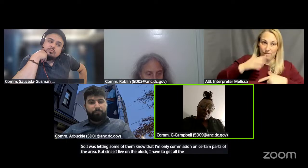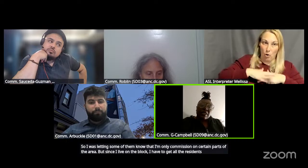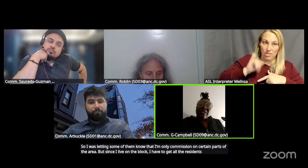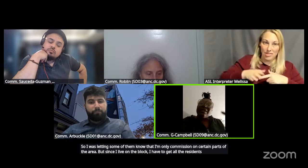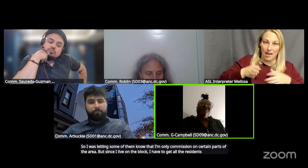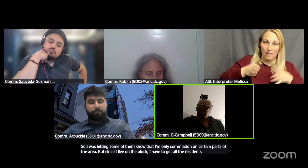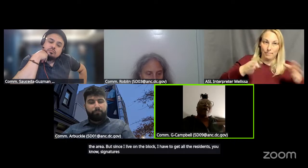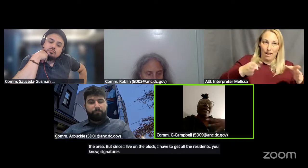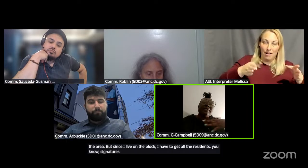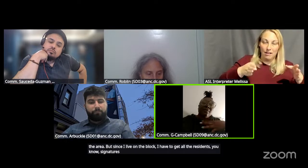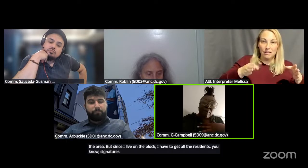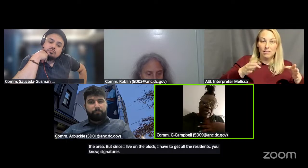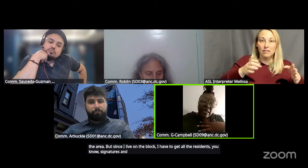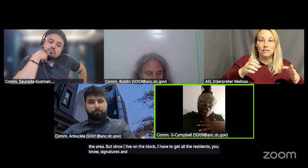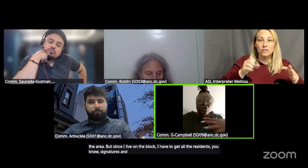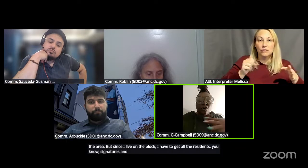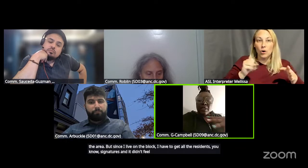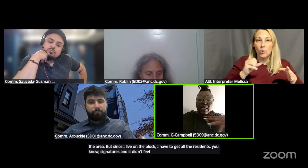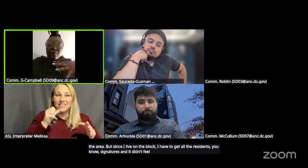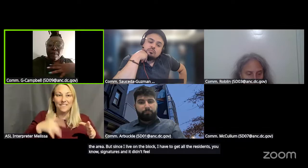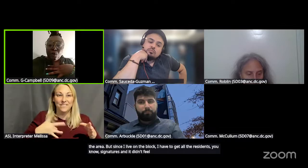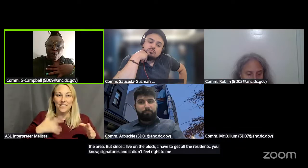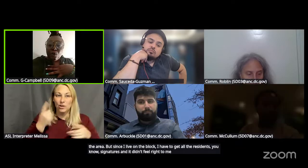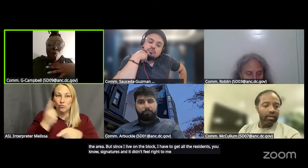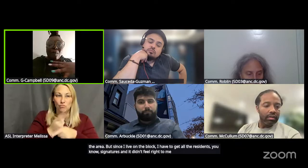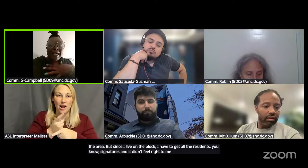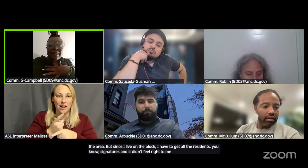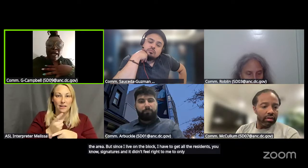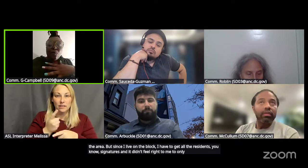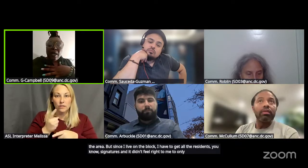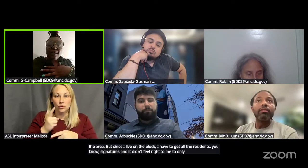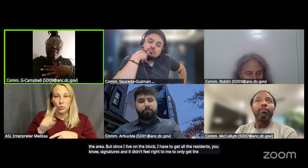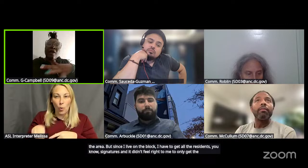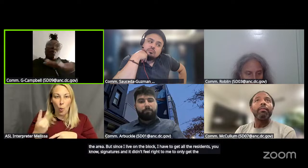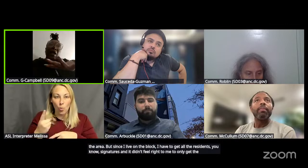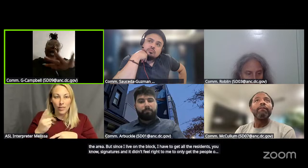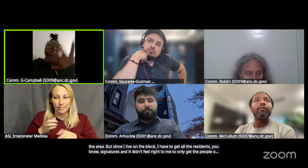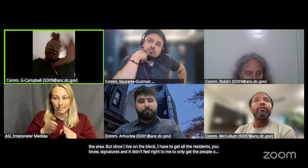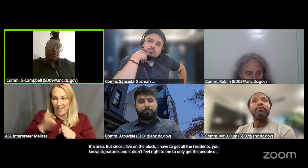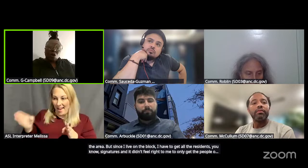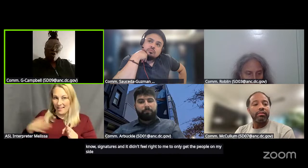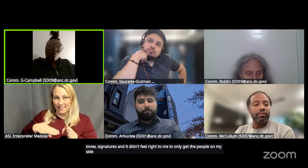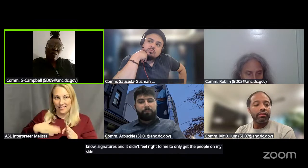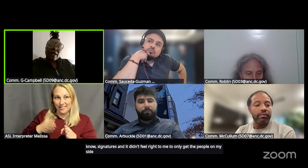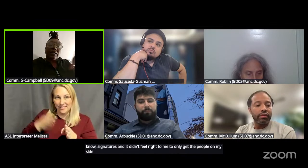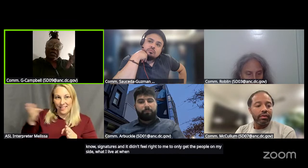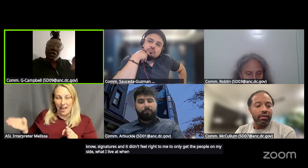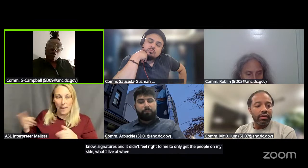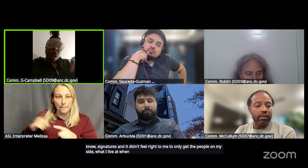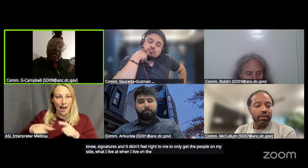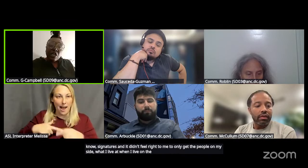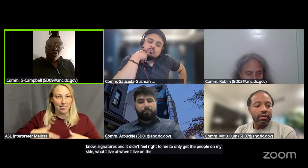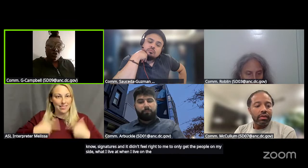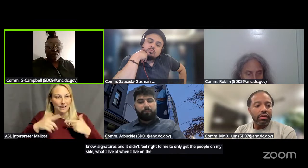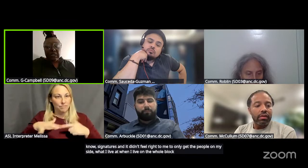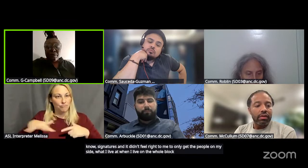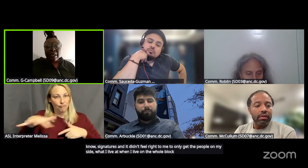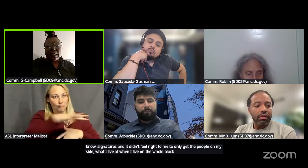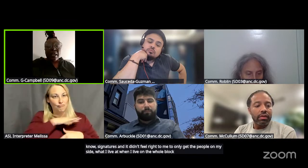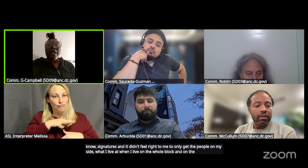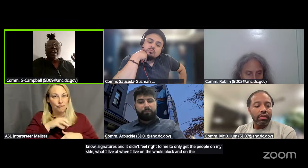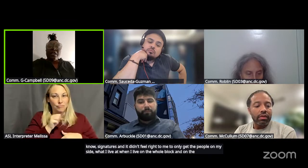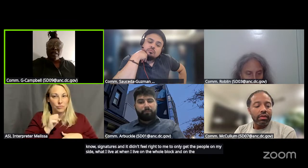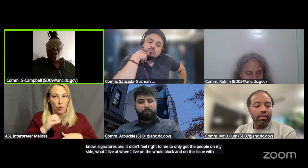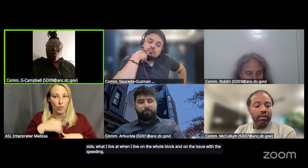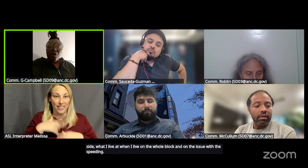signatures. And it didn't feel right to me to only get the people on my side what I live at when I live on the whole block. And on the issue with the